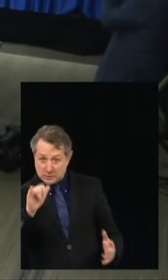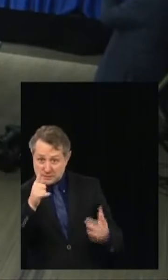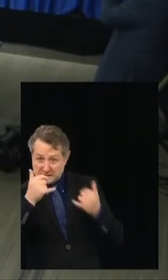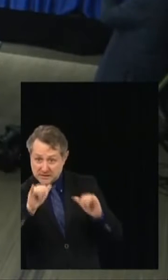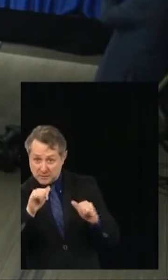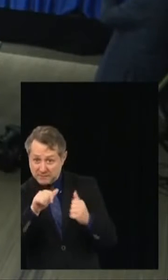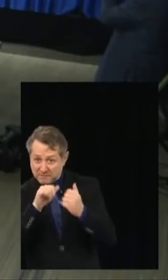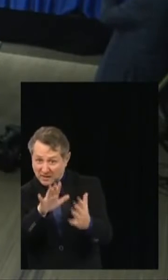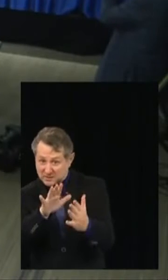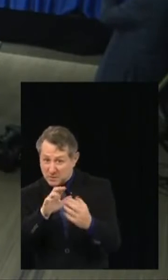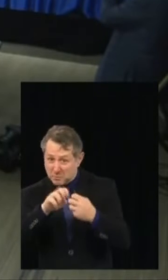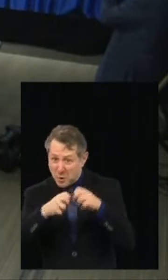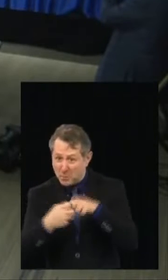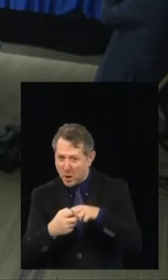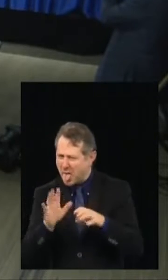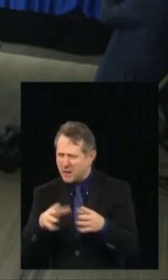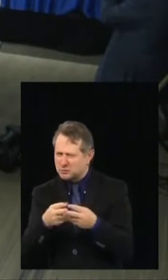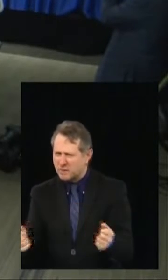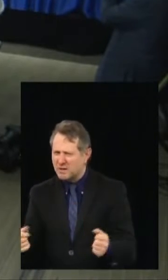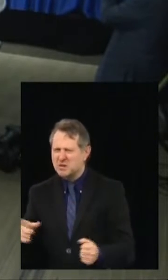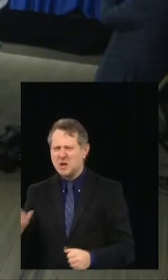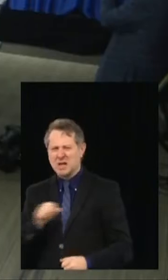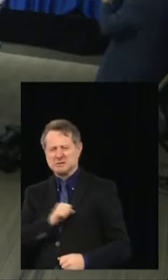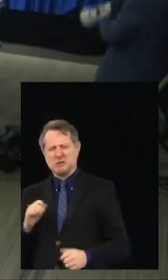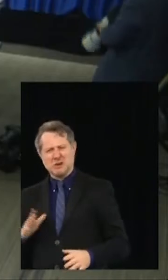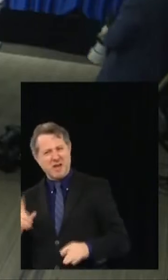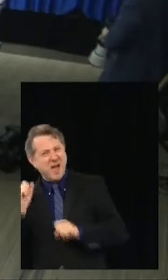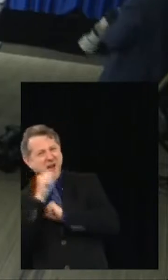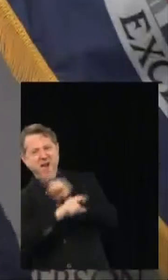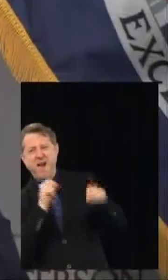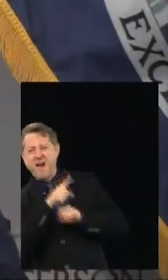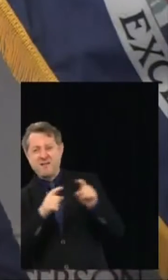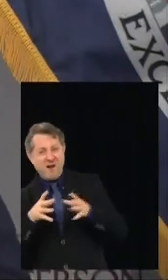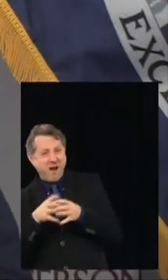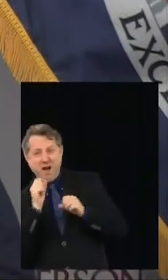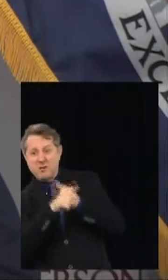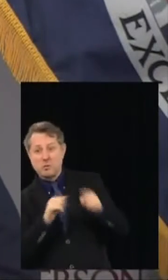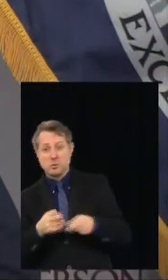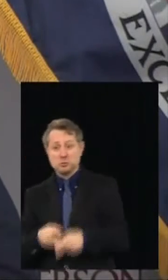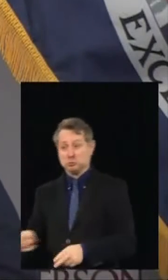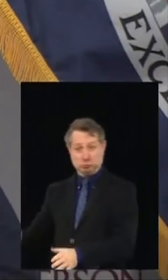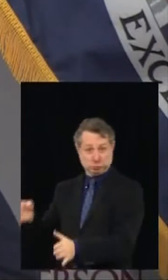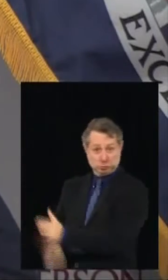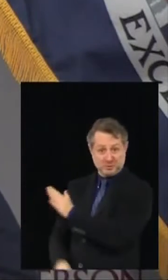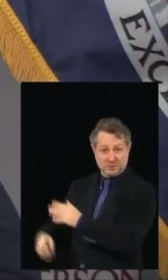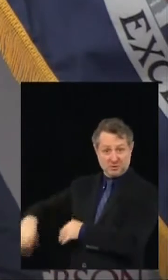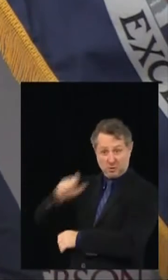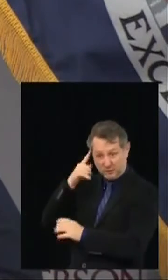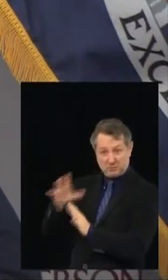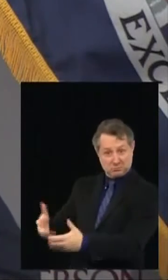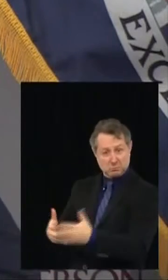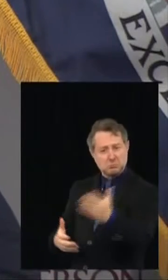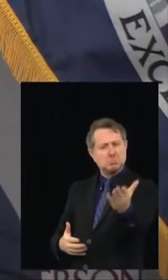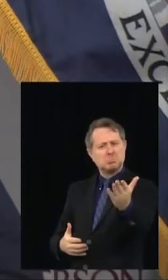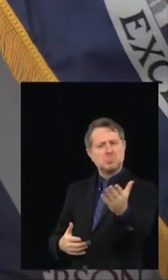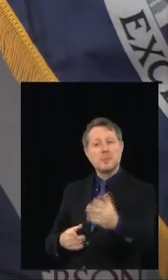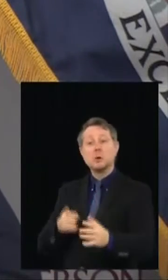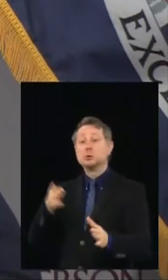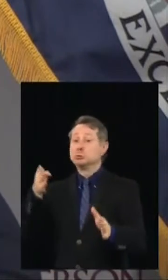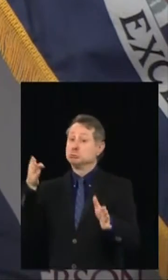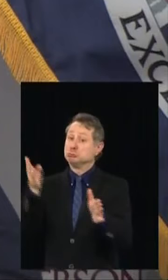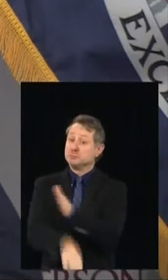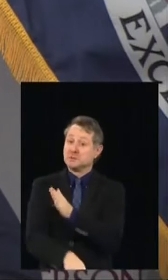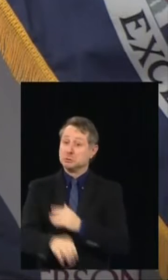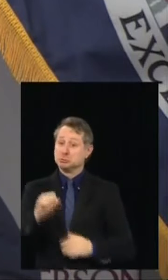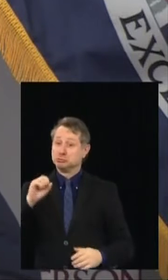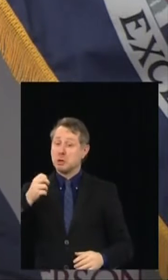to the senators that are asking questions for their constituents, are they cheap politicians? Look, is it a cheap shot? Yes, it's a cheap